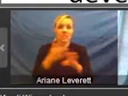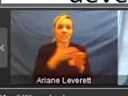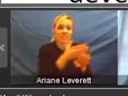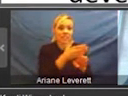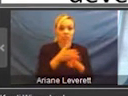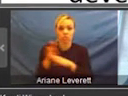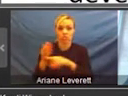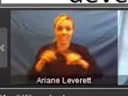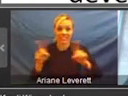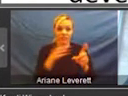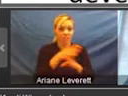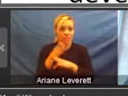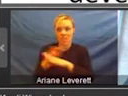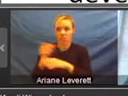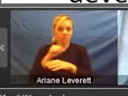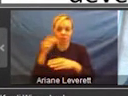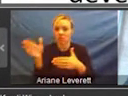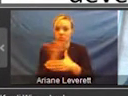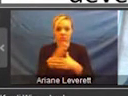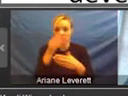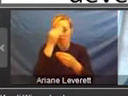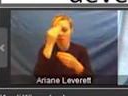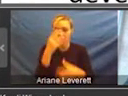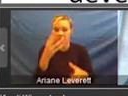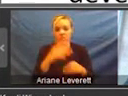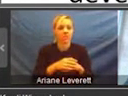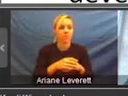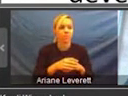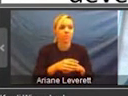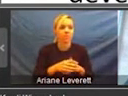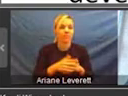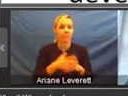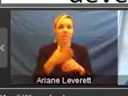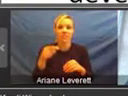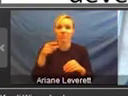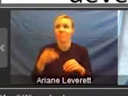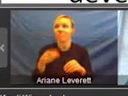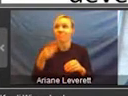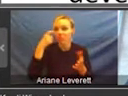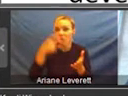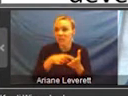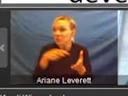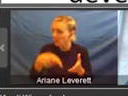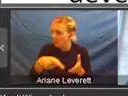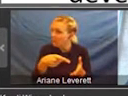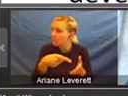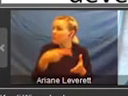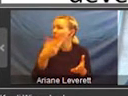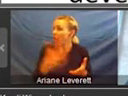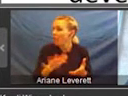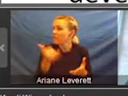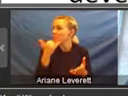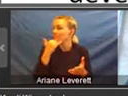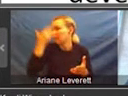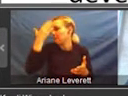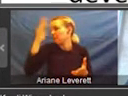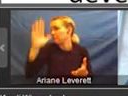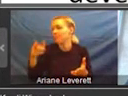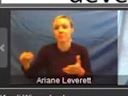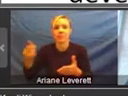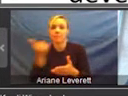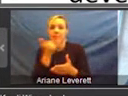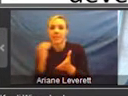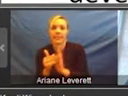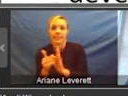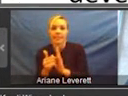and making old mistakes again happening in the field of ICT4D, which we strongly